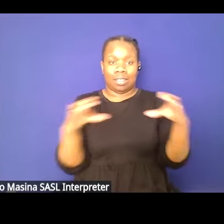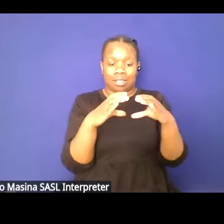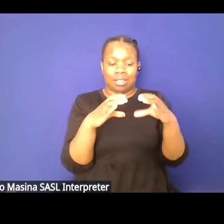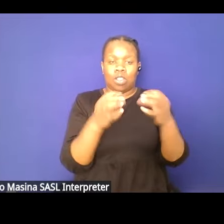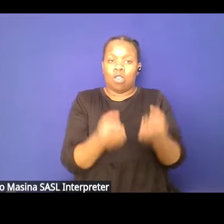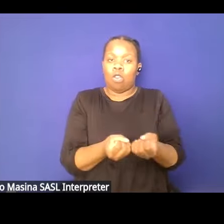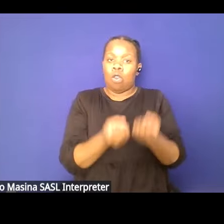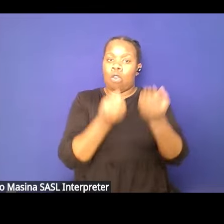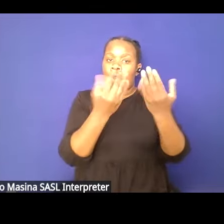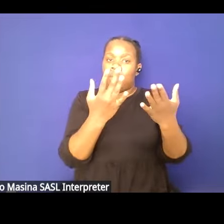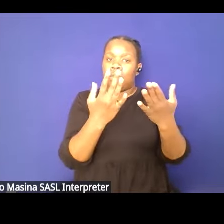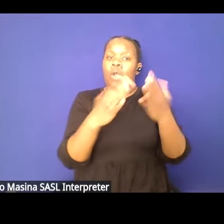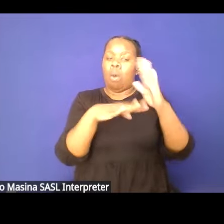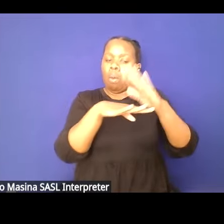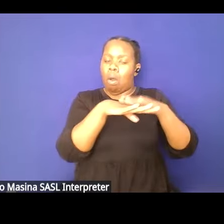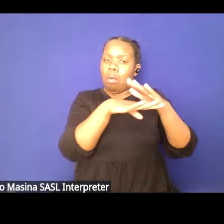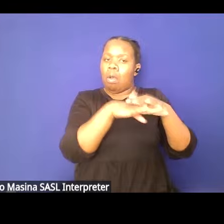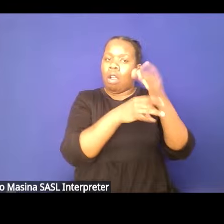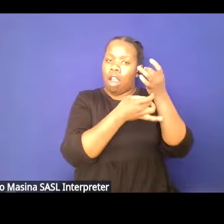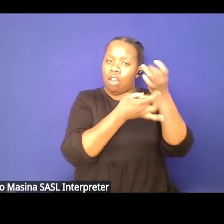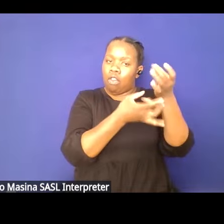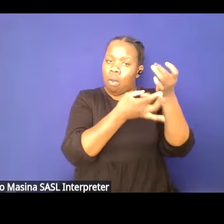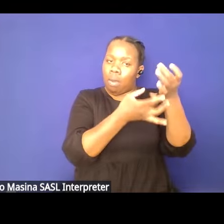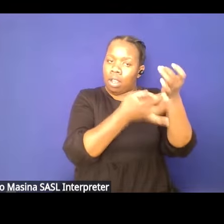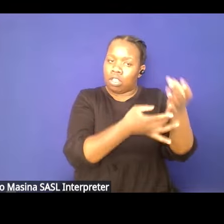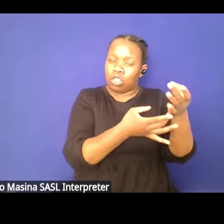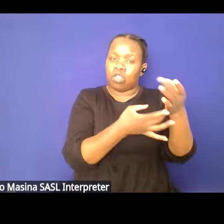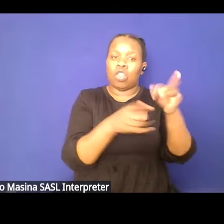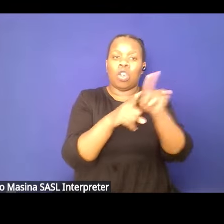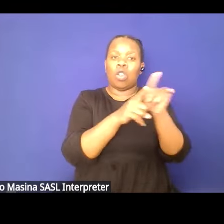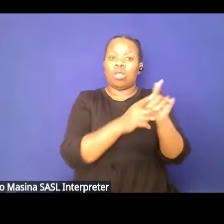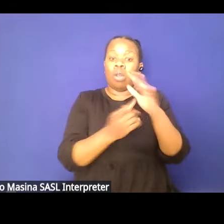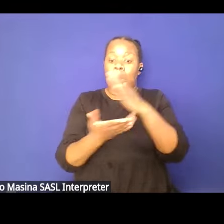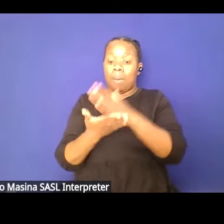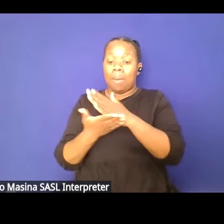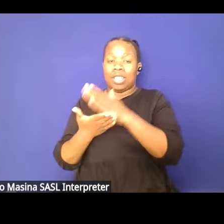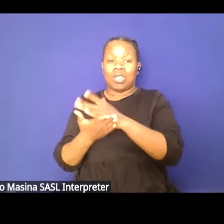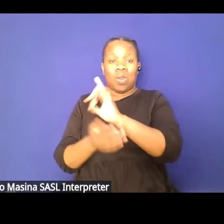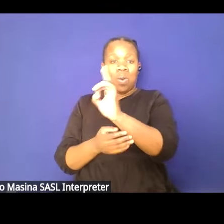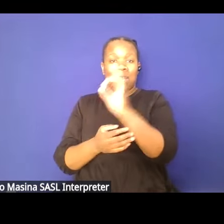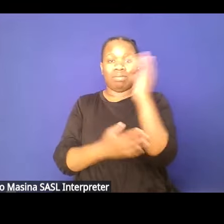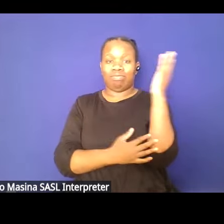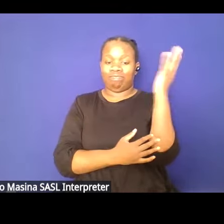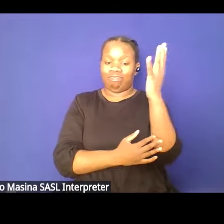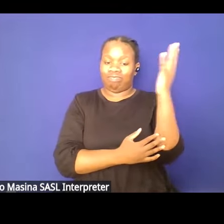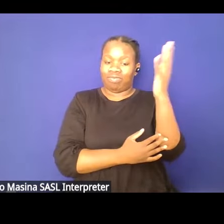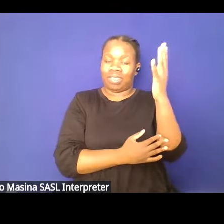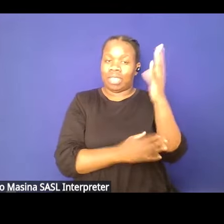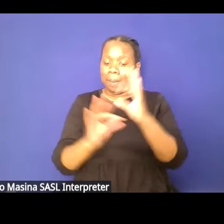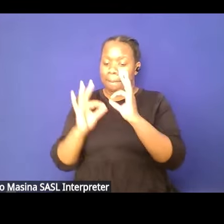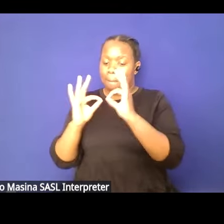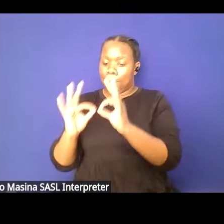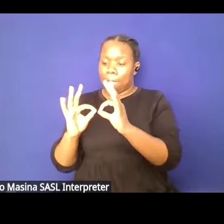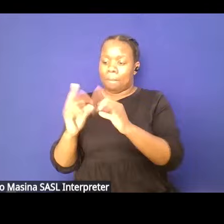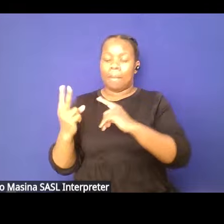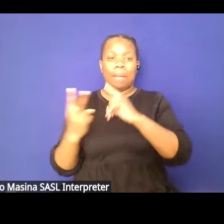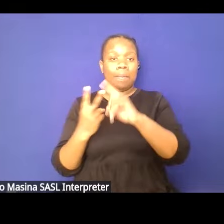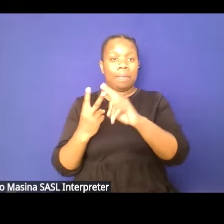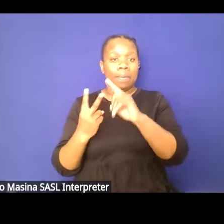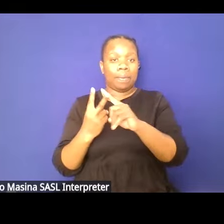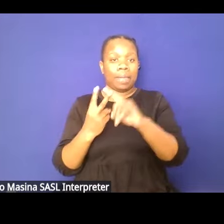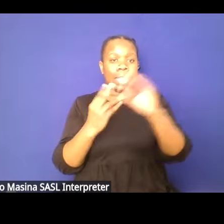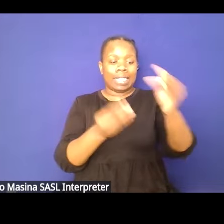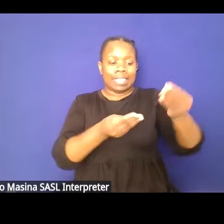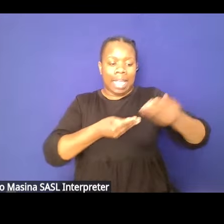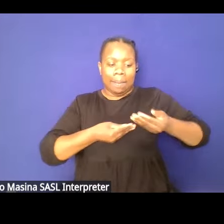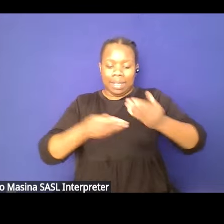detailed information and to make sure that what we present is up to par. Second thing, please submit all your questions